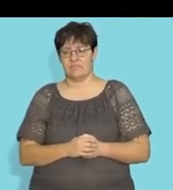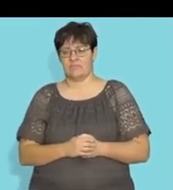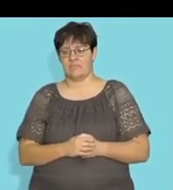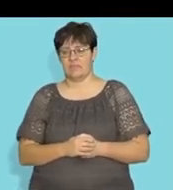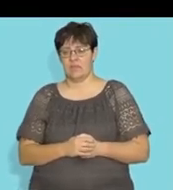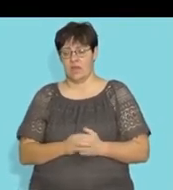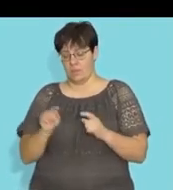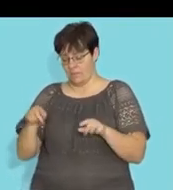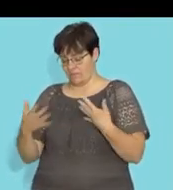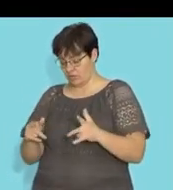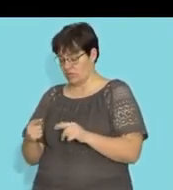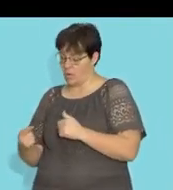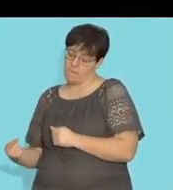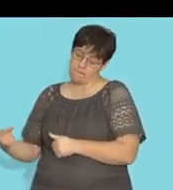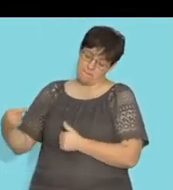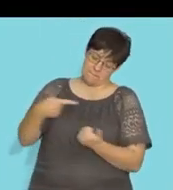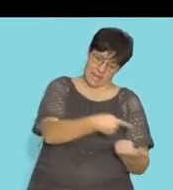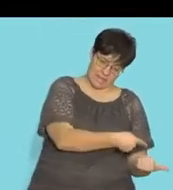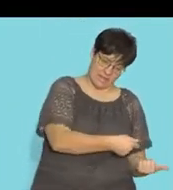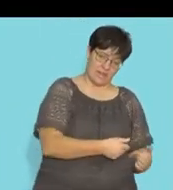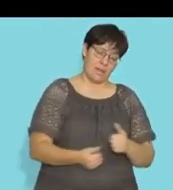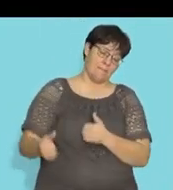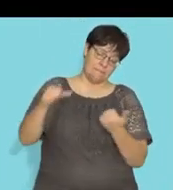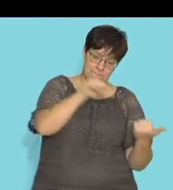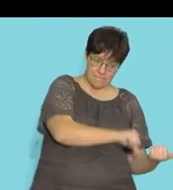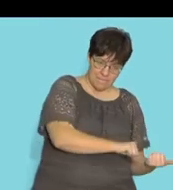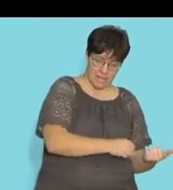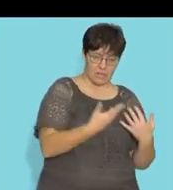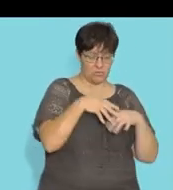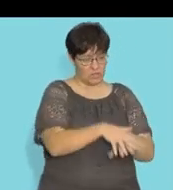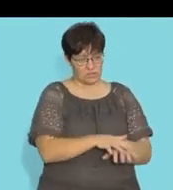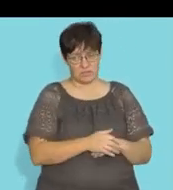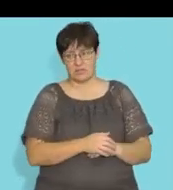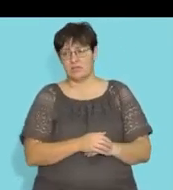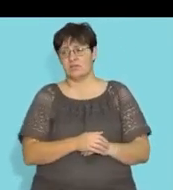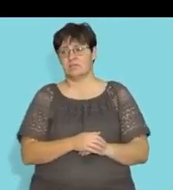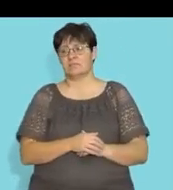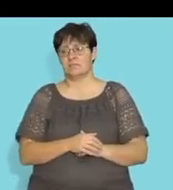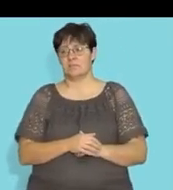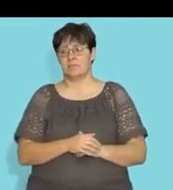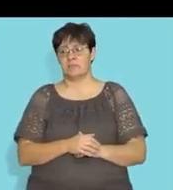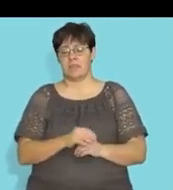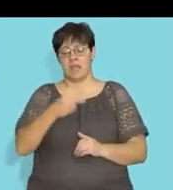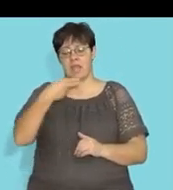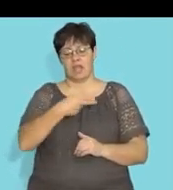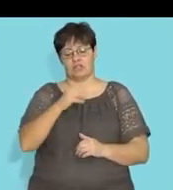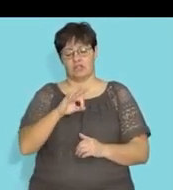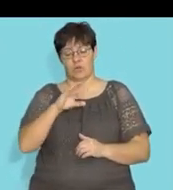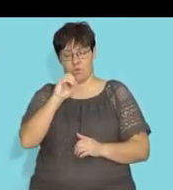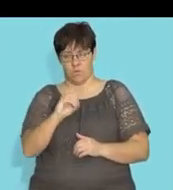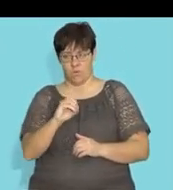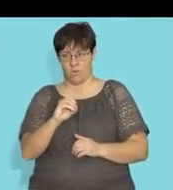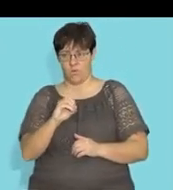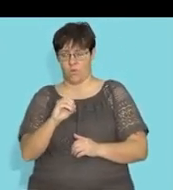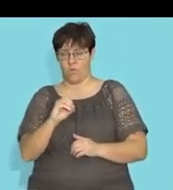So in the reverse reaction, if we look at the reverse reaction, the hydronium